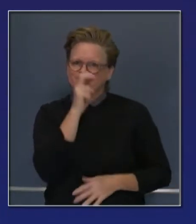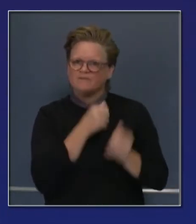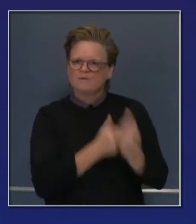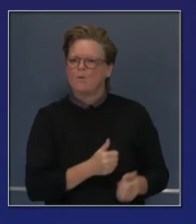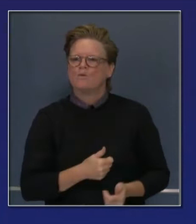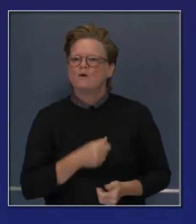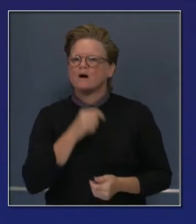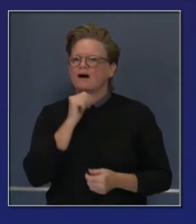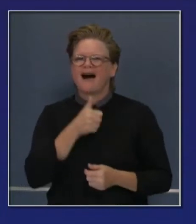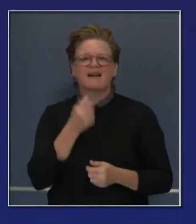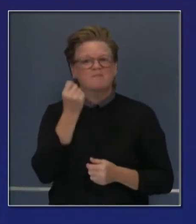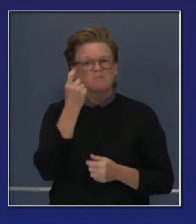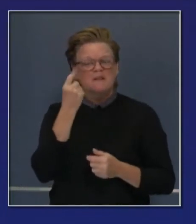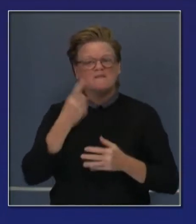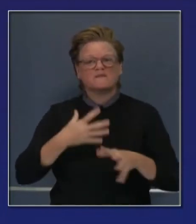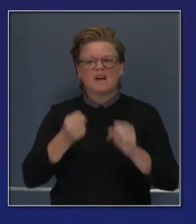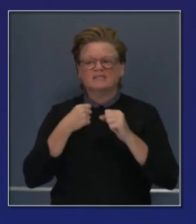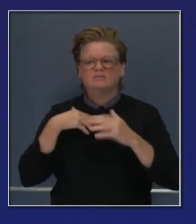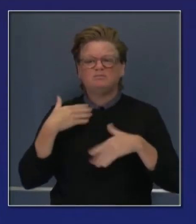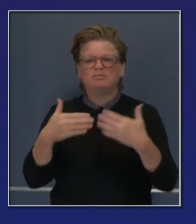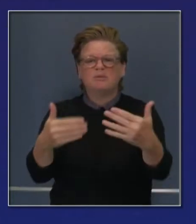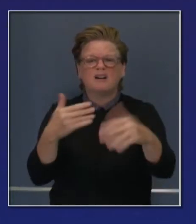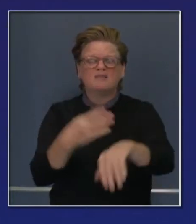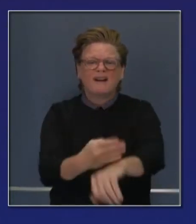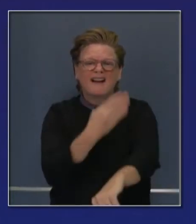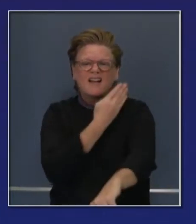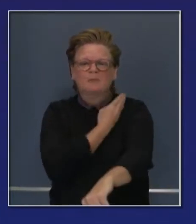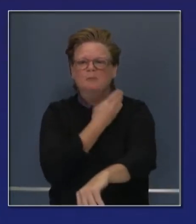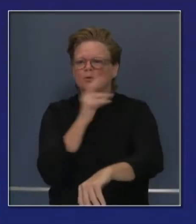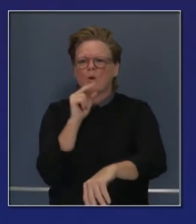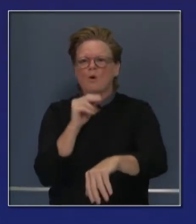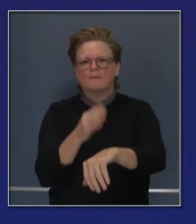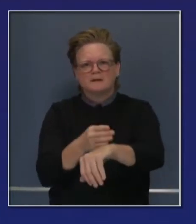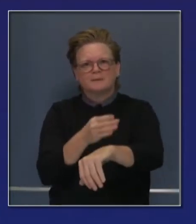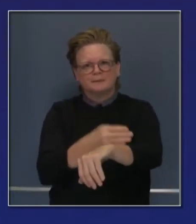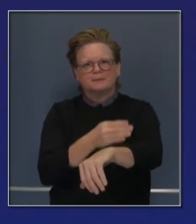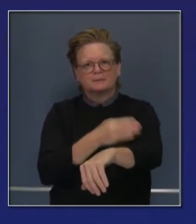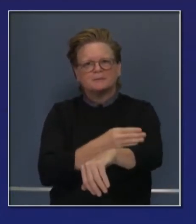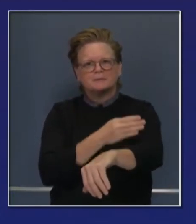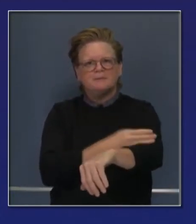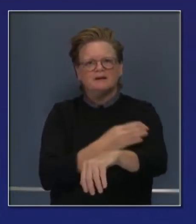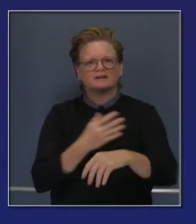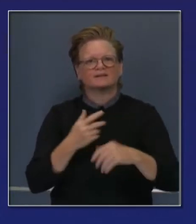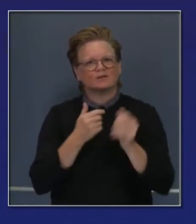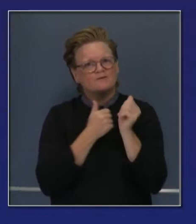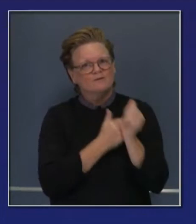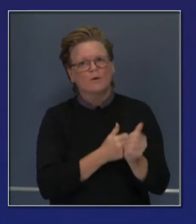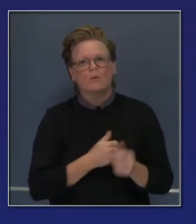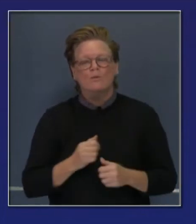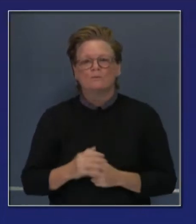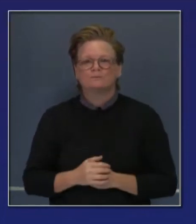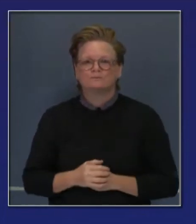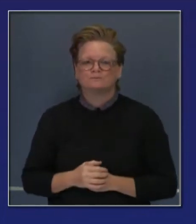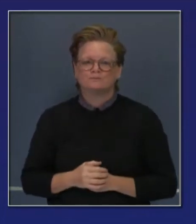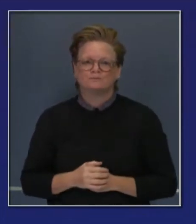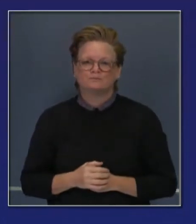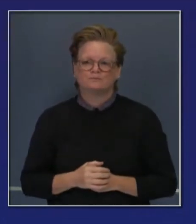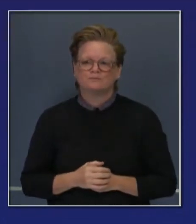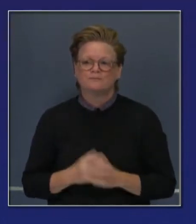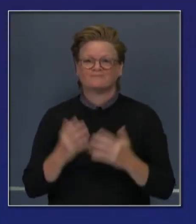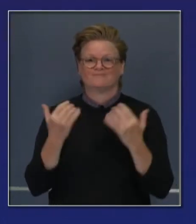So I want to take a moment before I go through this example of how a county can expect to use this tiering